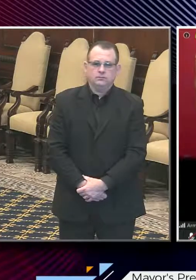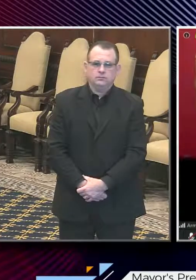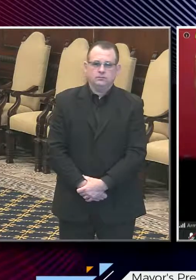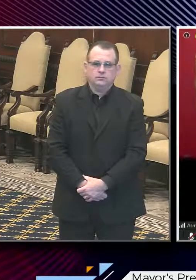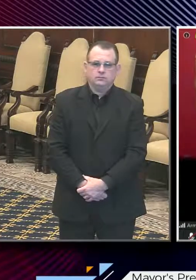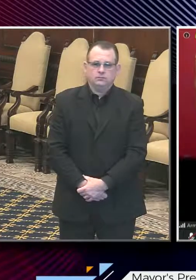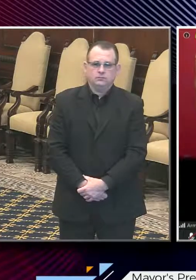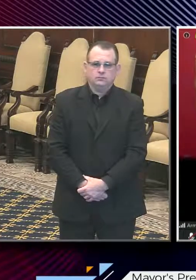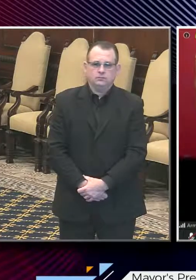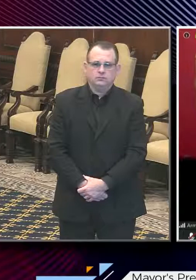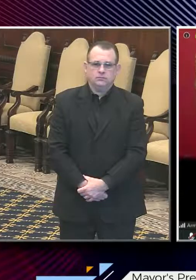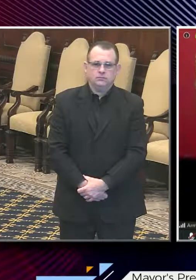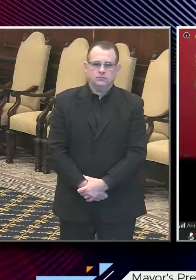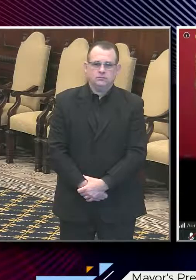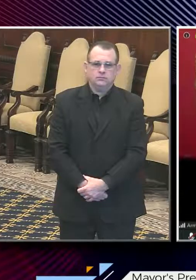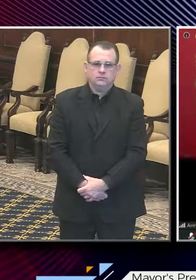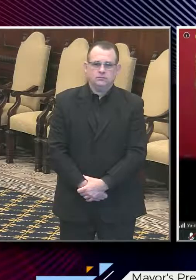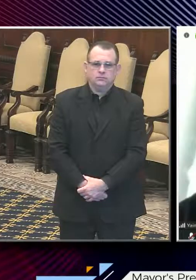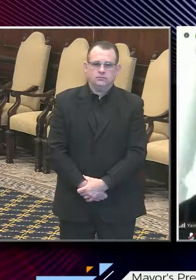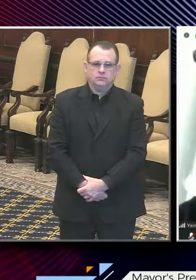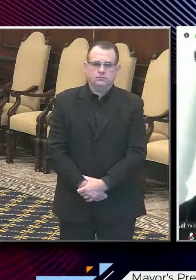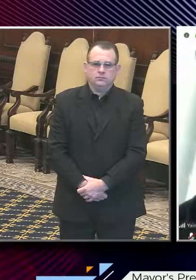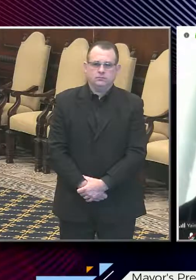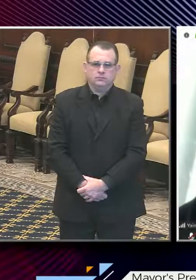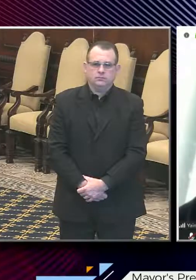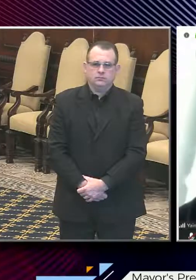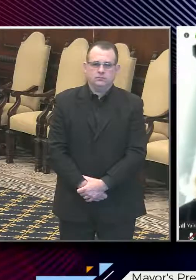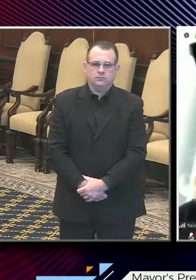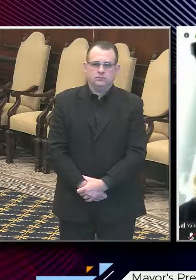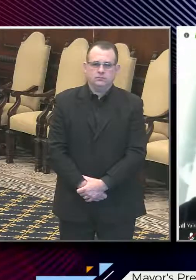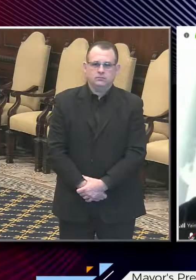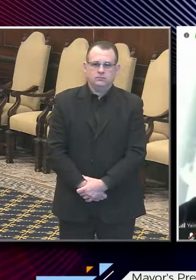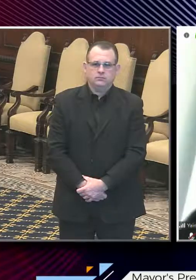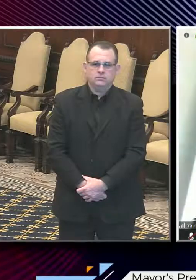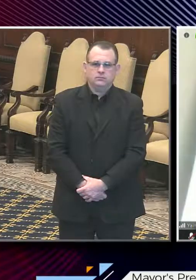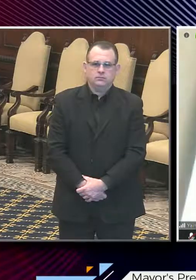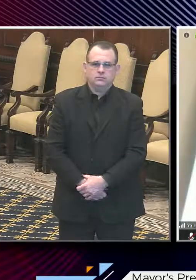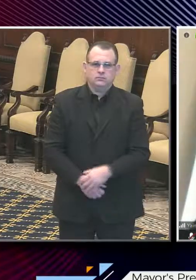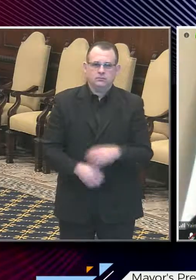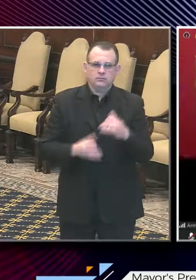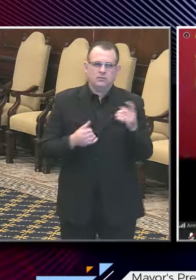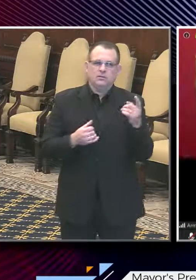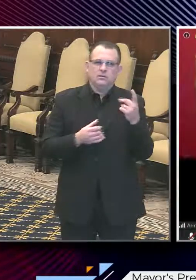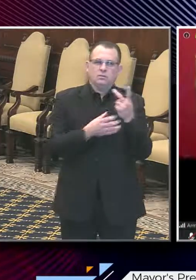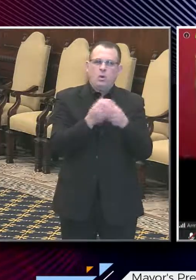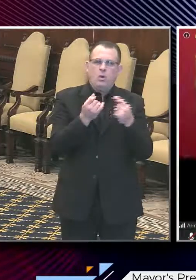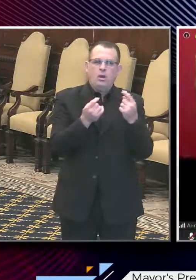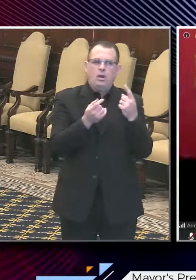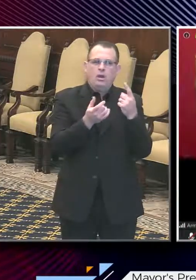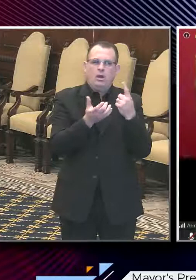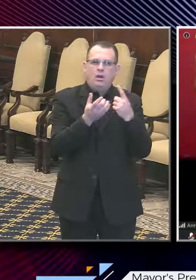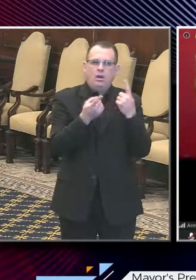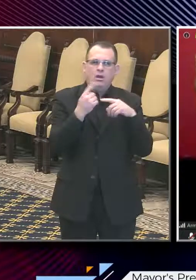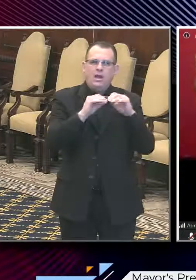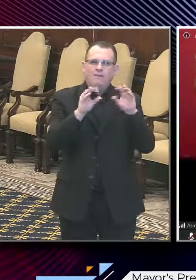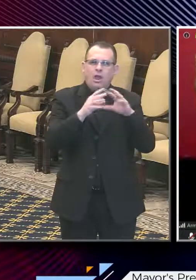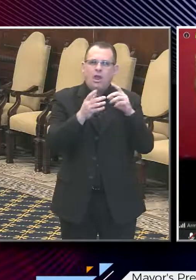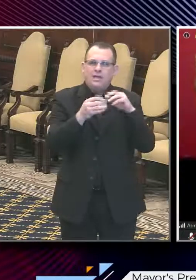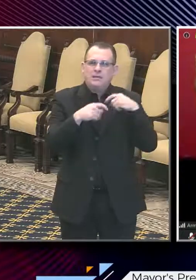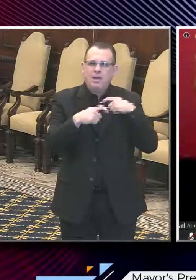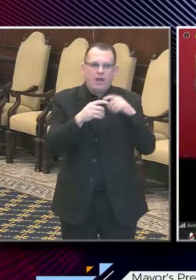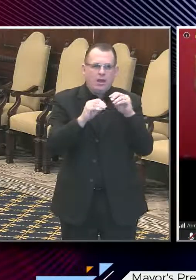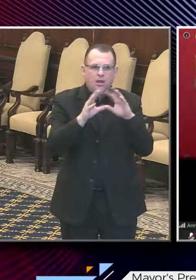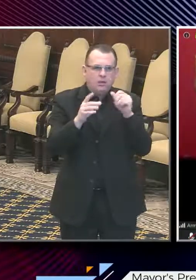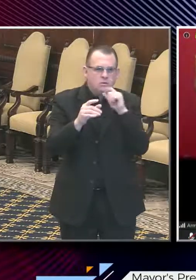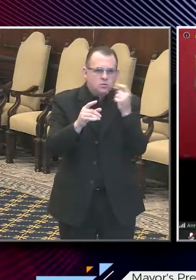pregunta, Yaima, si esta prueba va a ser gratis. Sí, si va a ser gratis o si tiene un costo. My question is for Dr. Farley. This is in regards